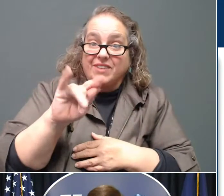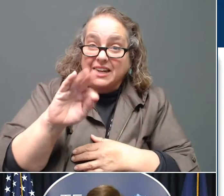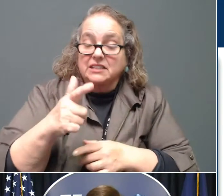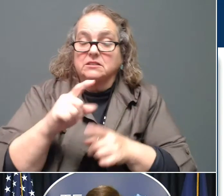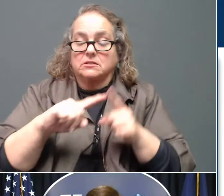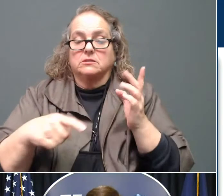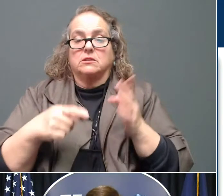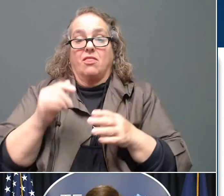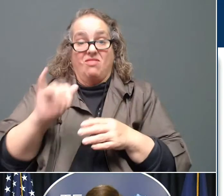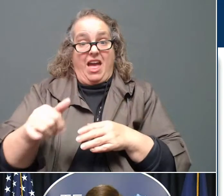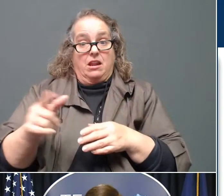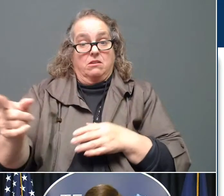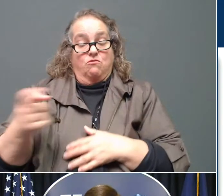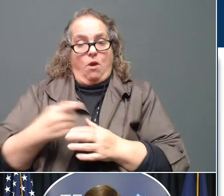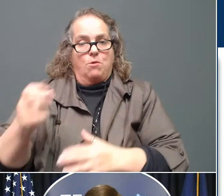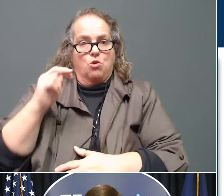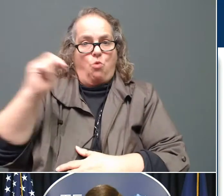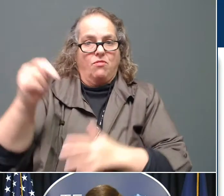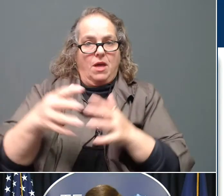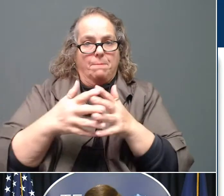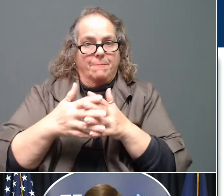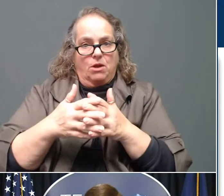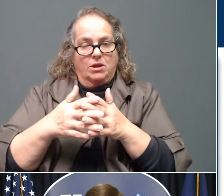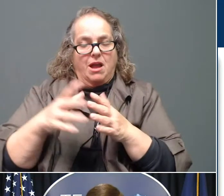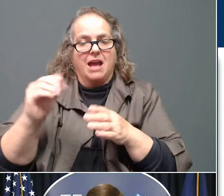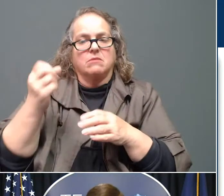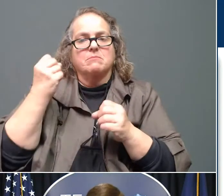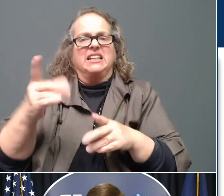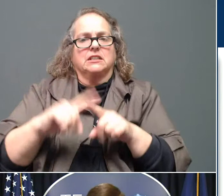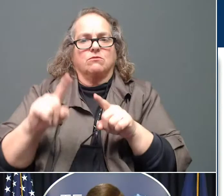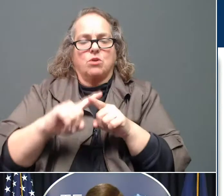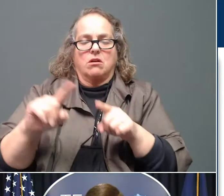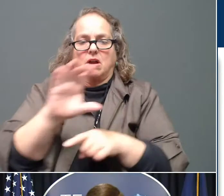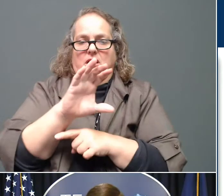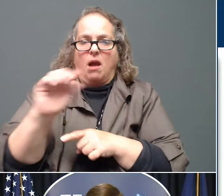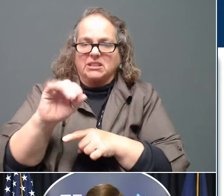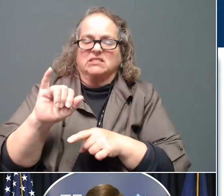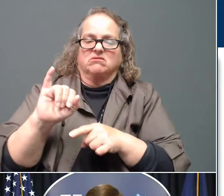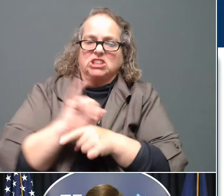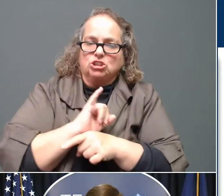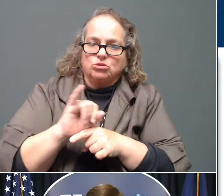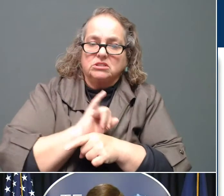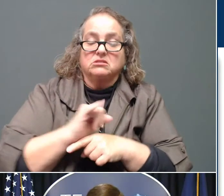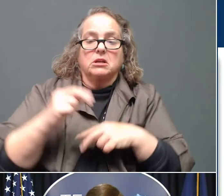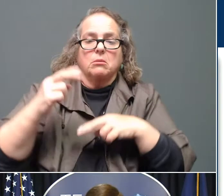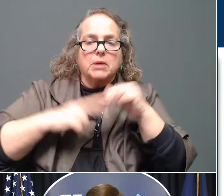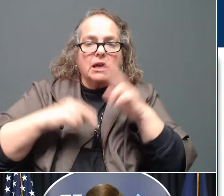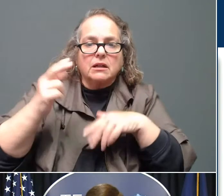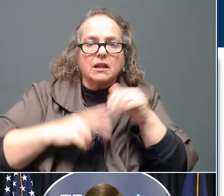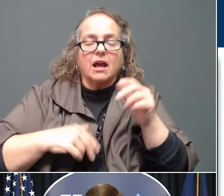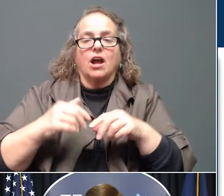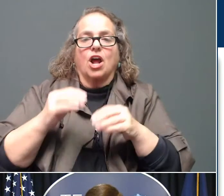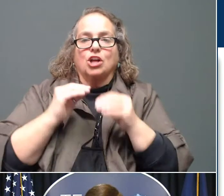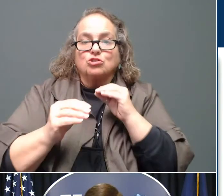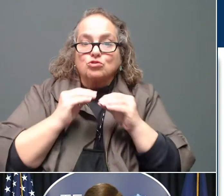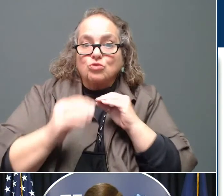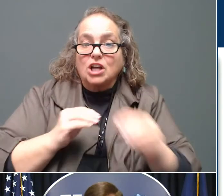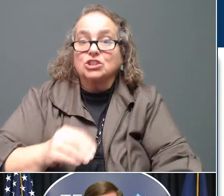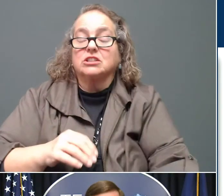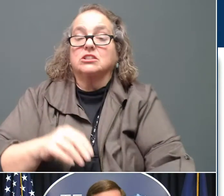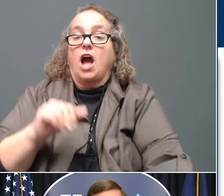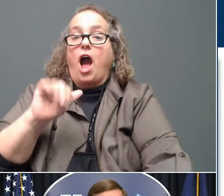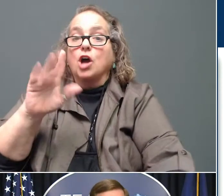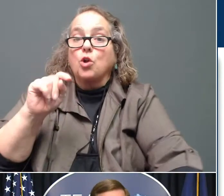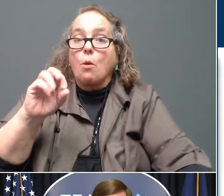in industries. This customer base spans a variety of those industries, including building and construction, munitions, automotive, coinage,